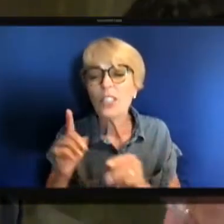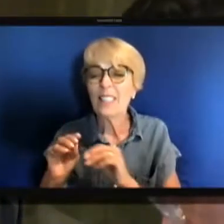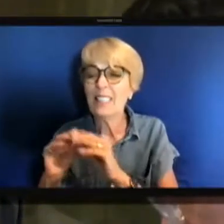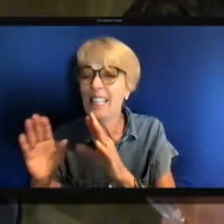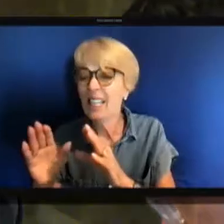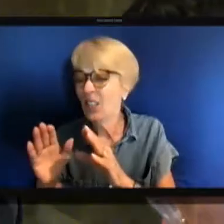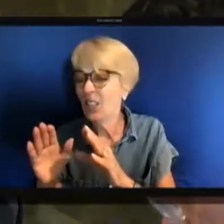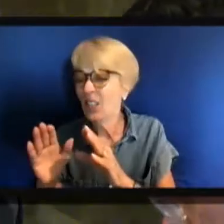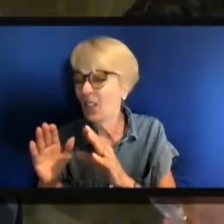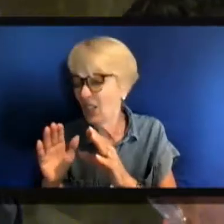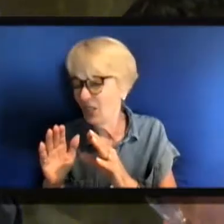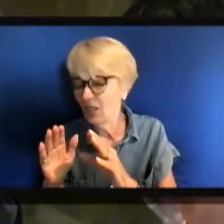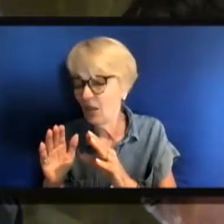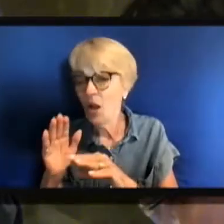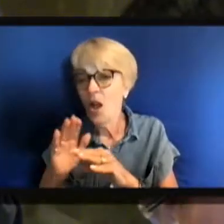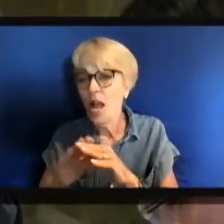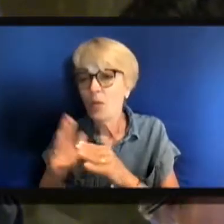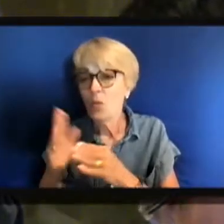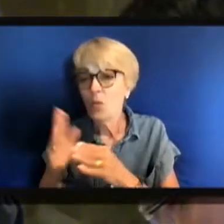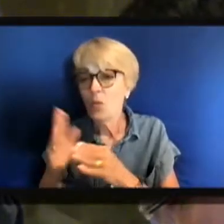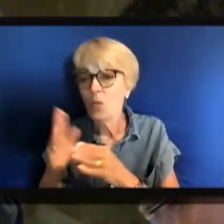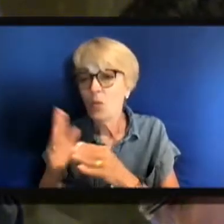office. So